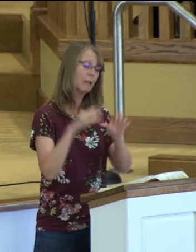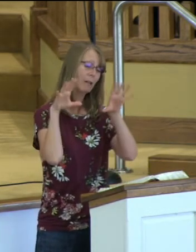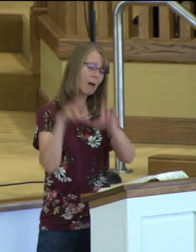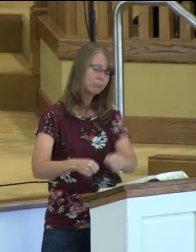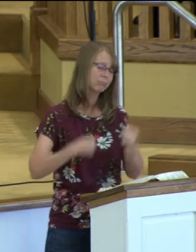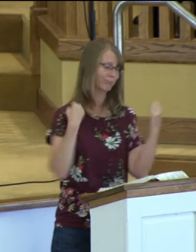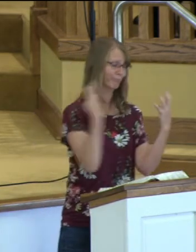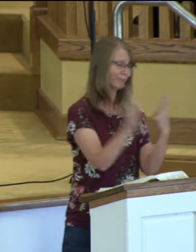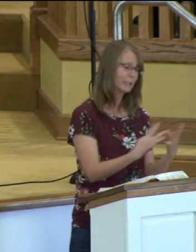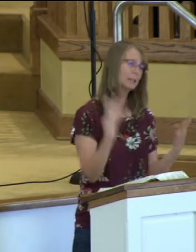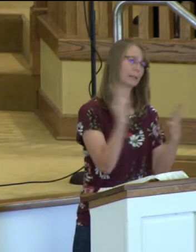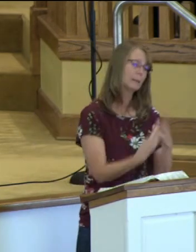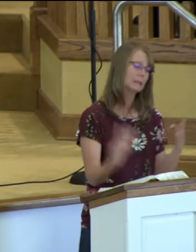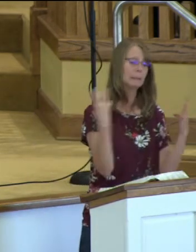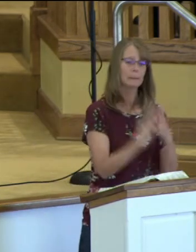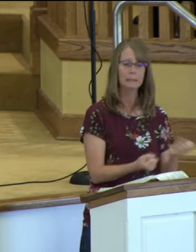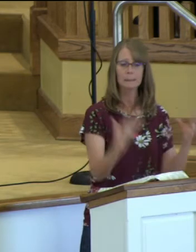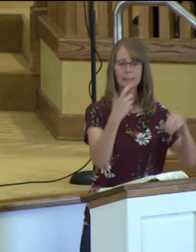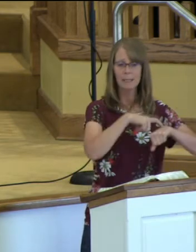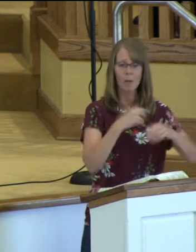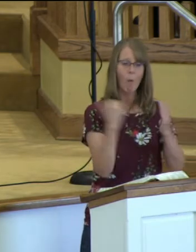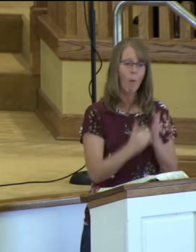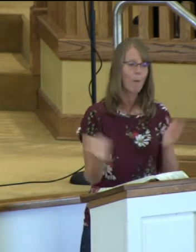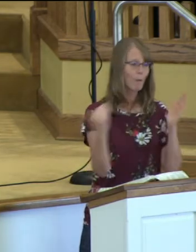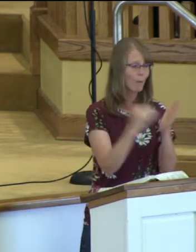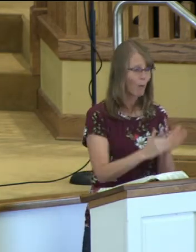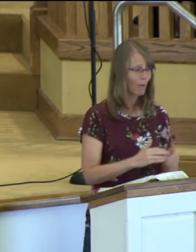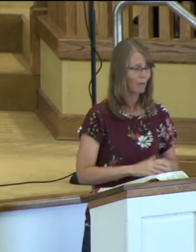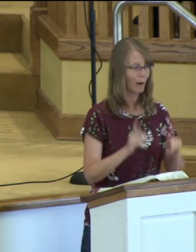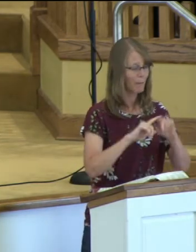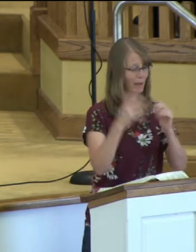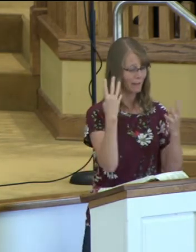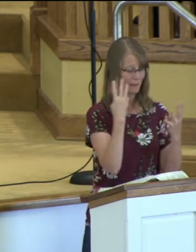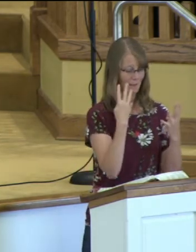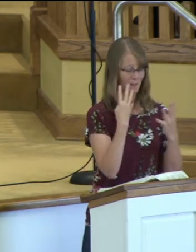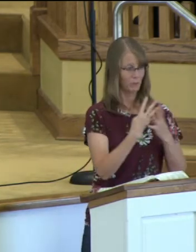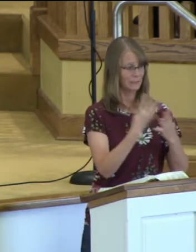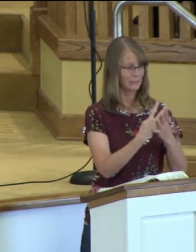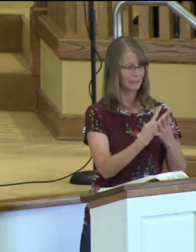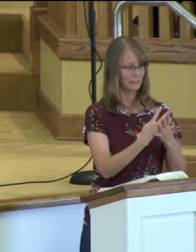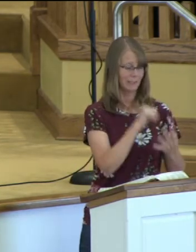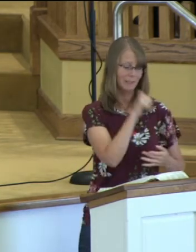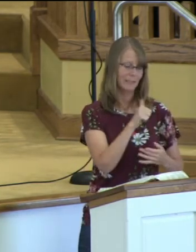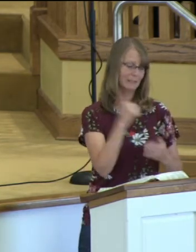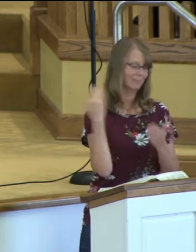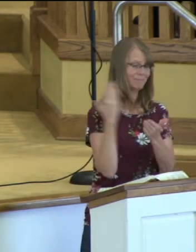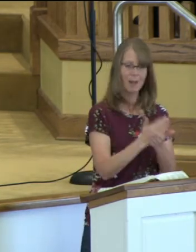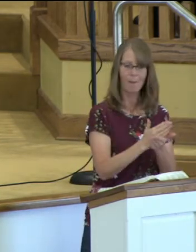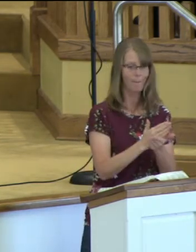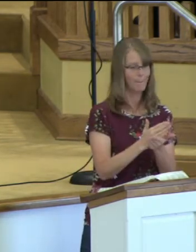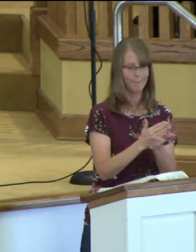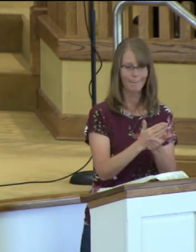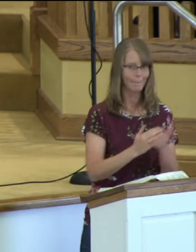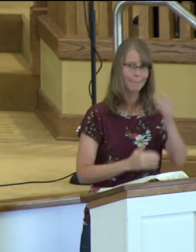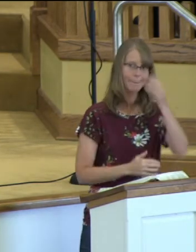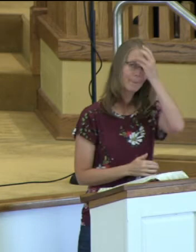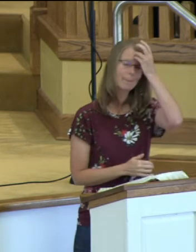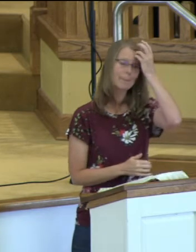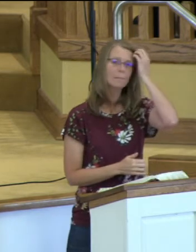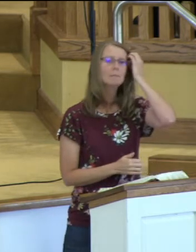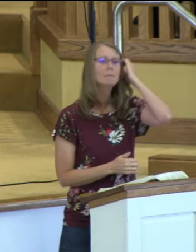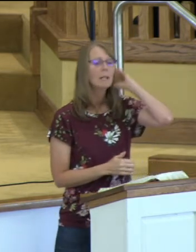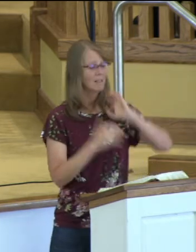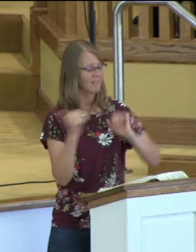in and out of prison. We find that. But prison did not stop them.